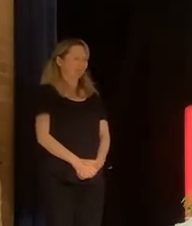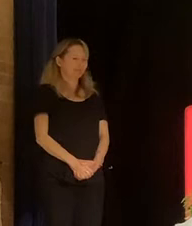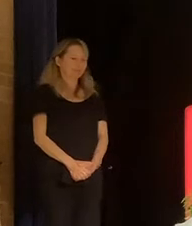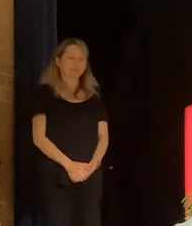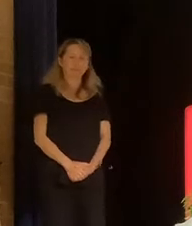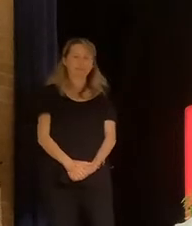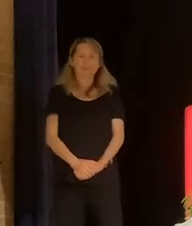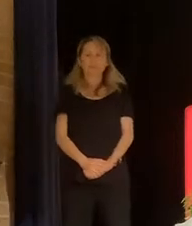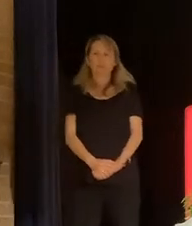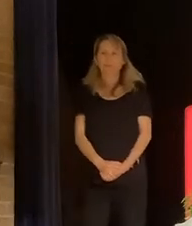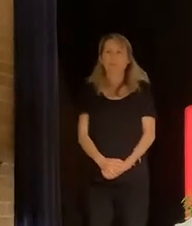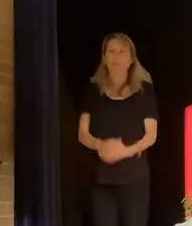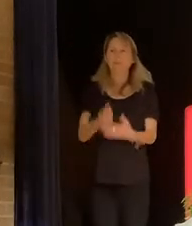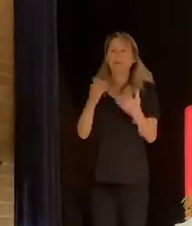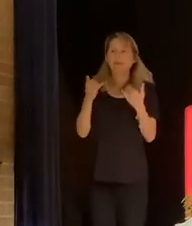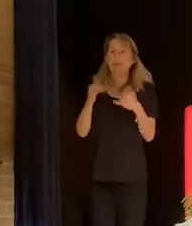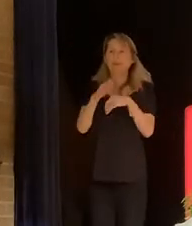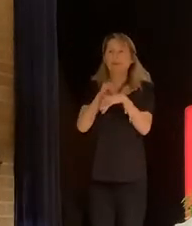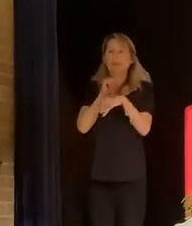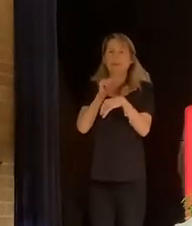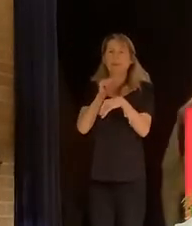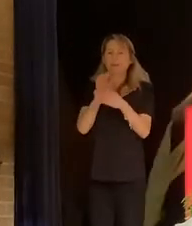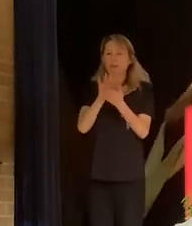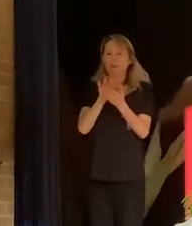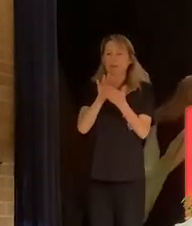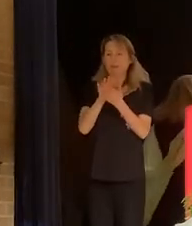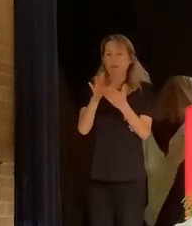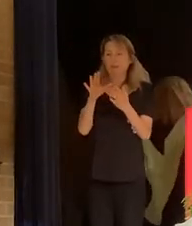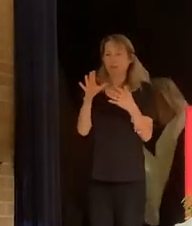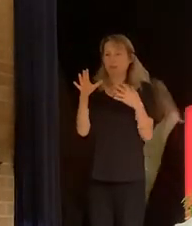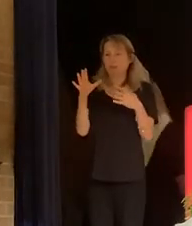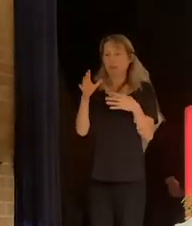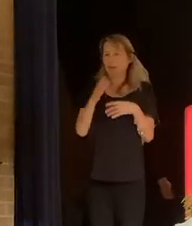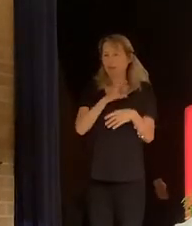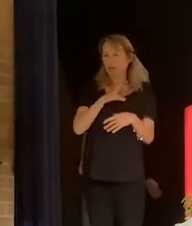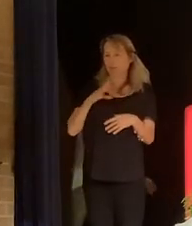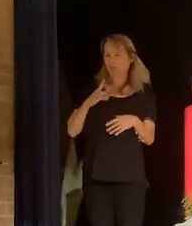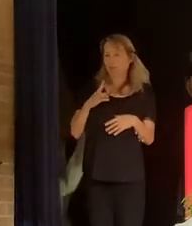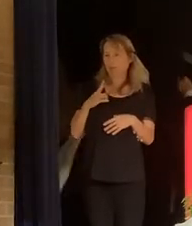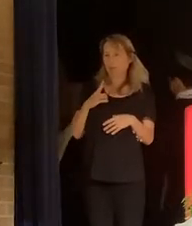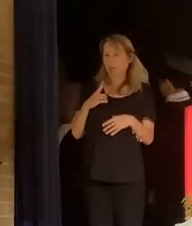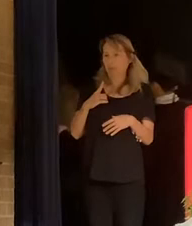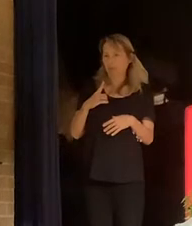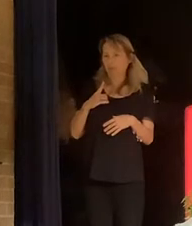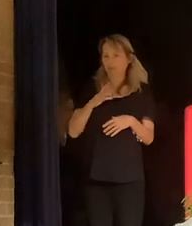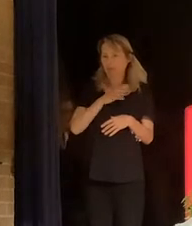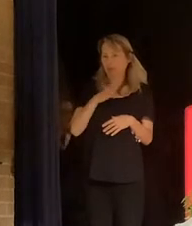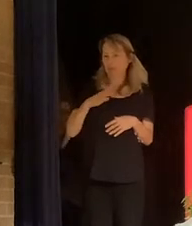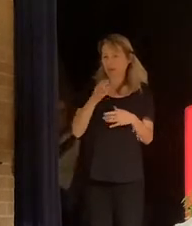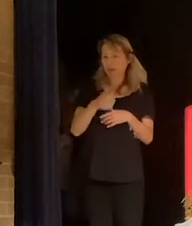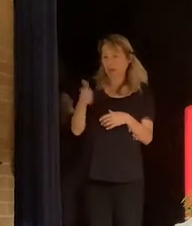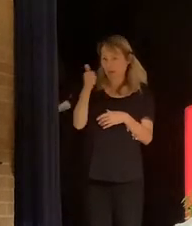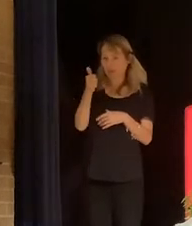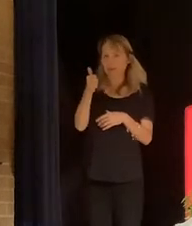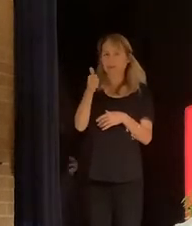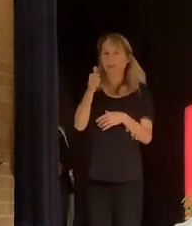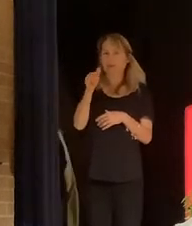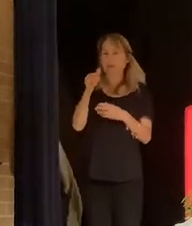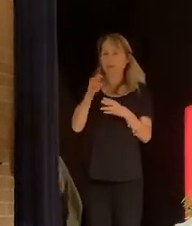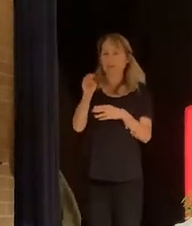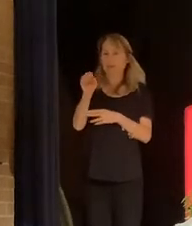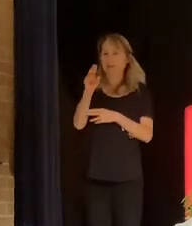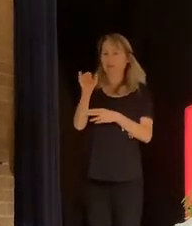I would now like to call upon our school chair council, Ms. June Coleman, and she will be presenting the Drury